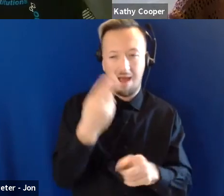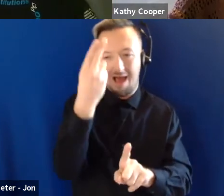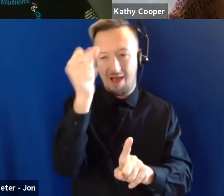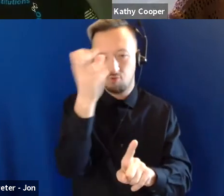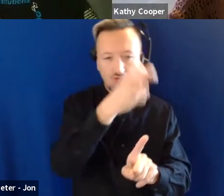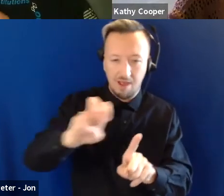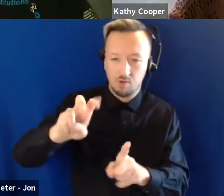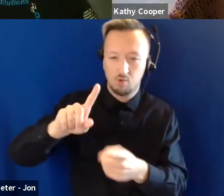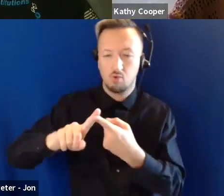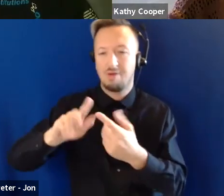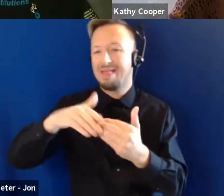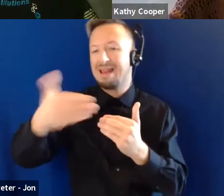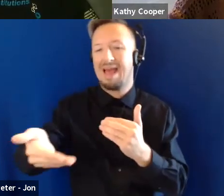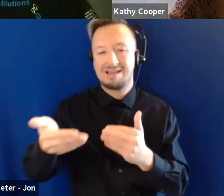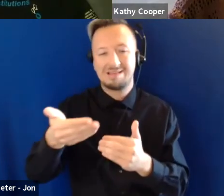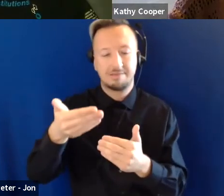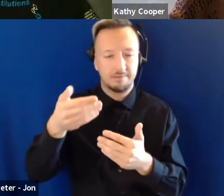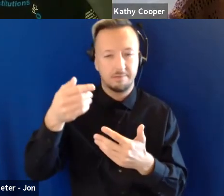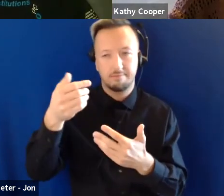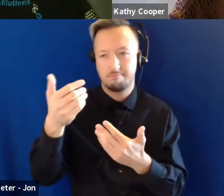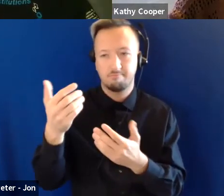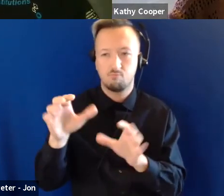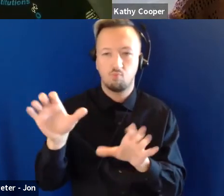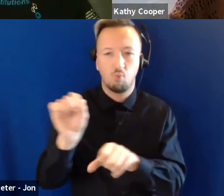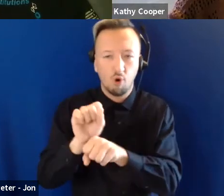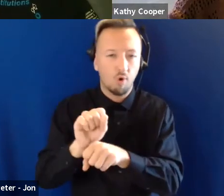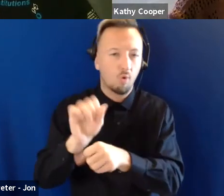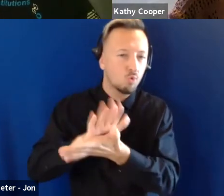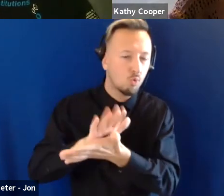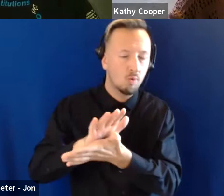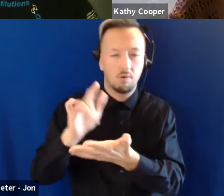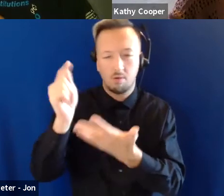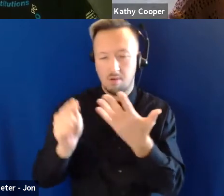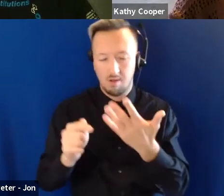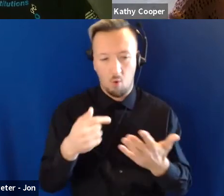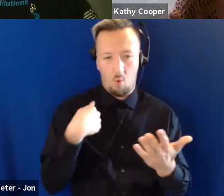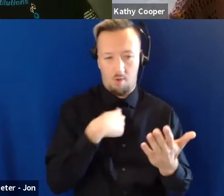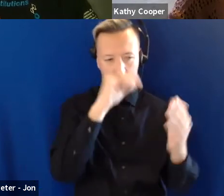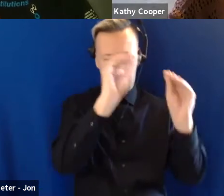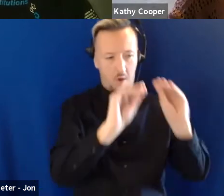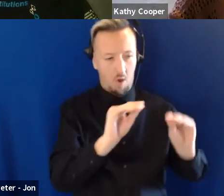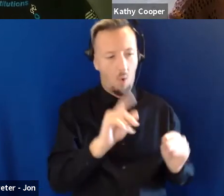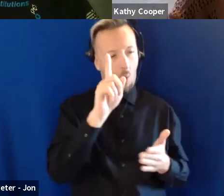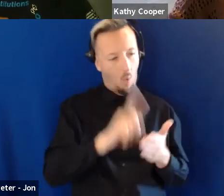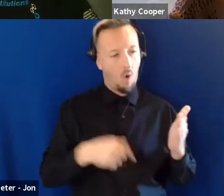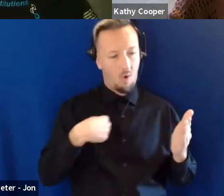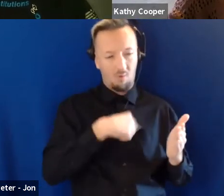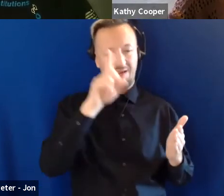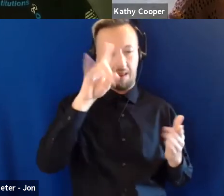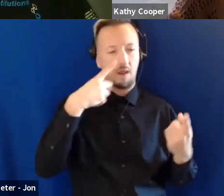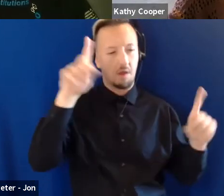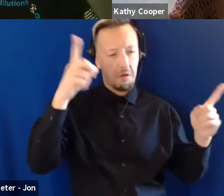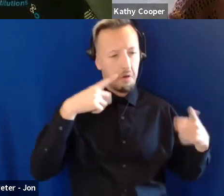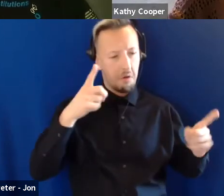to their next steps. I mean, those types of things have been, you know, are helpful as well to